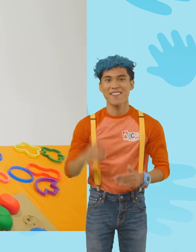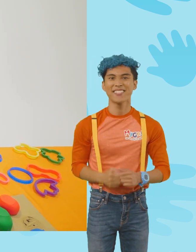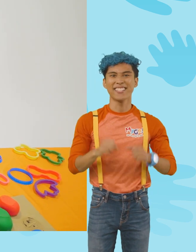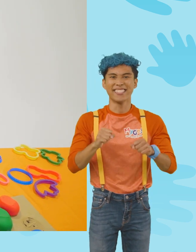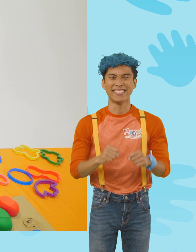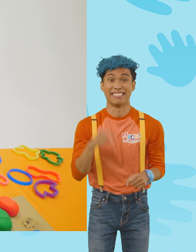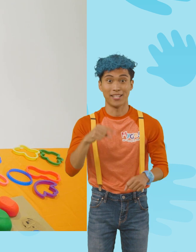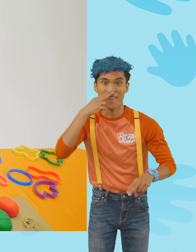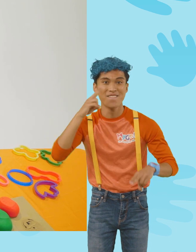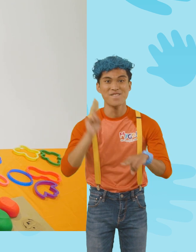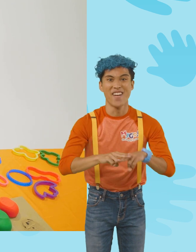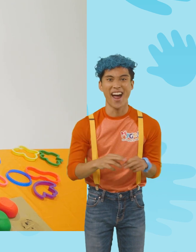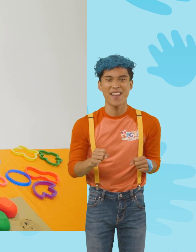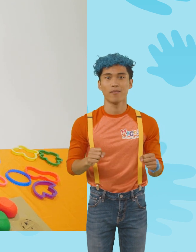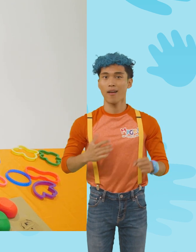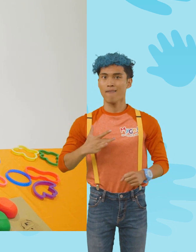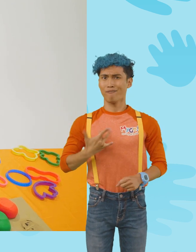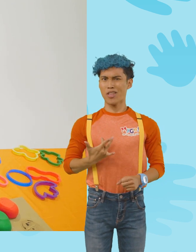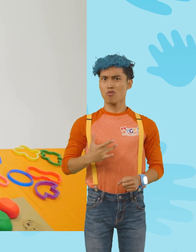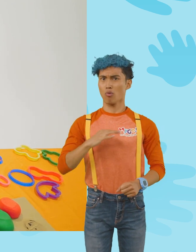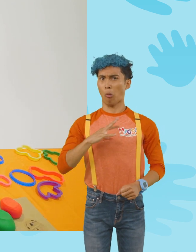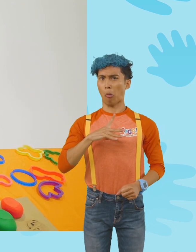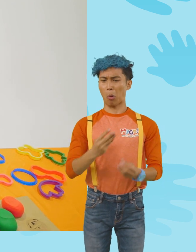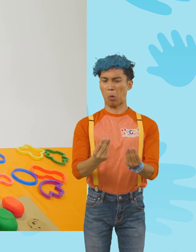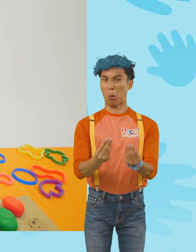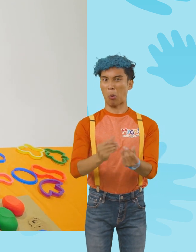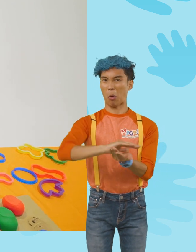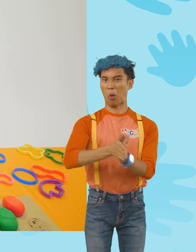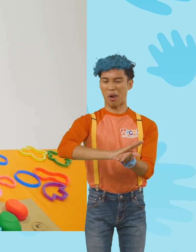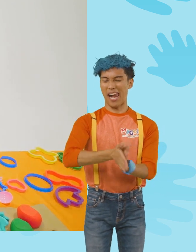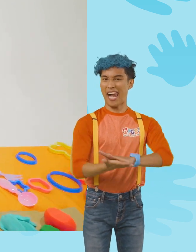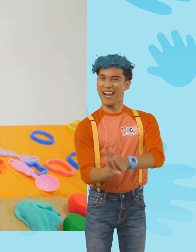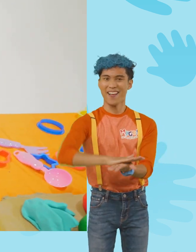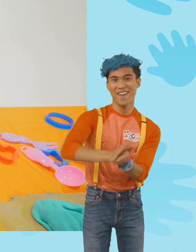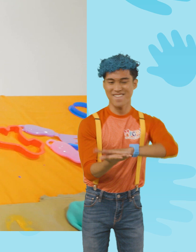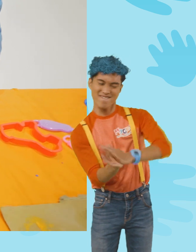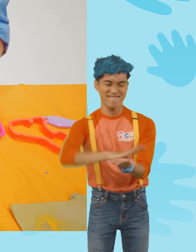This is so much fun. It feels so cool on my hands.